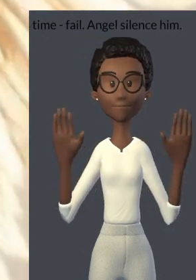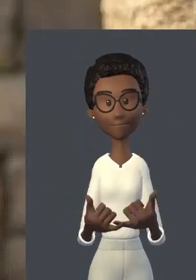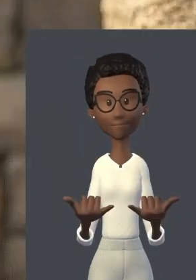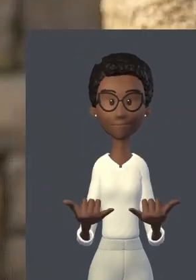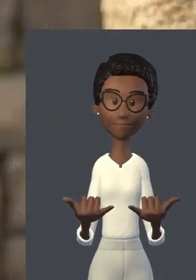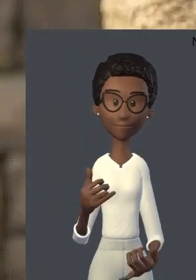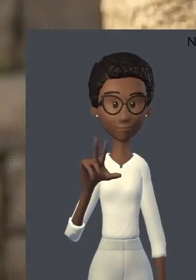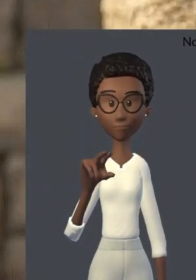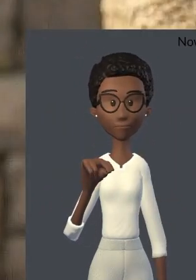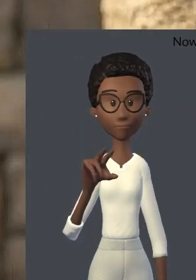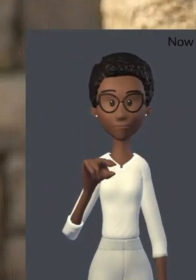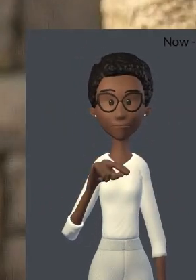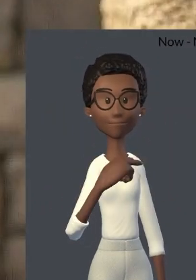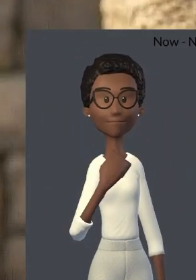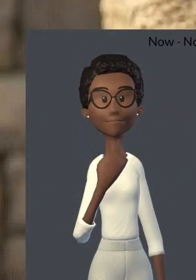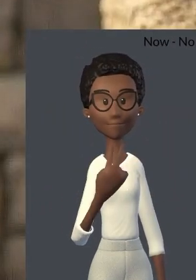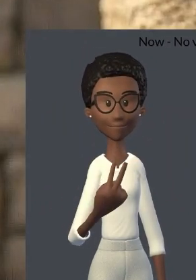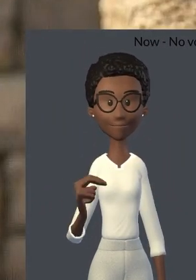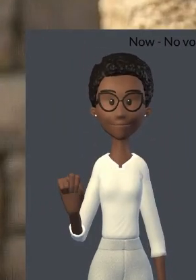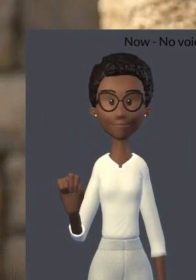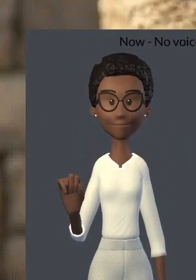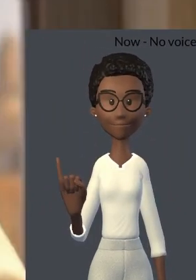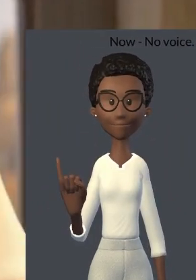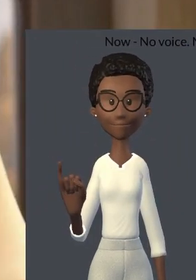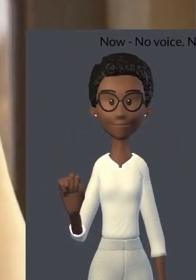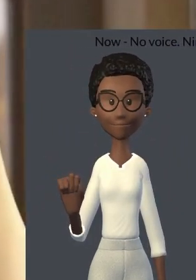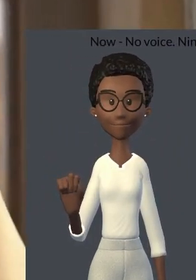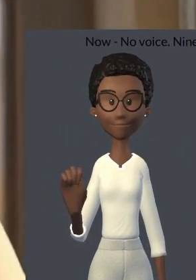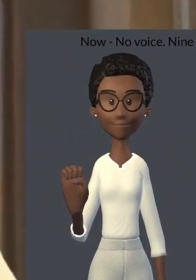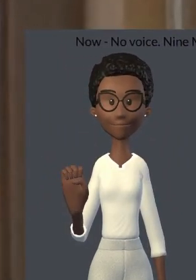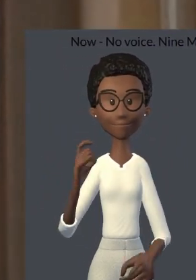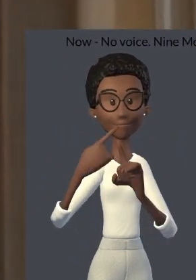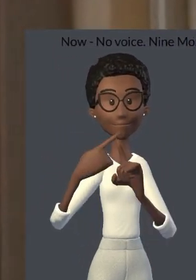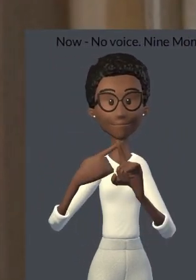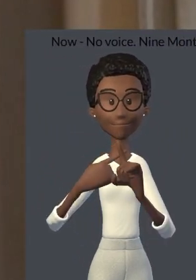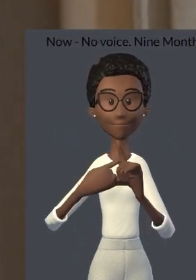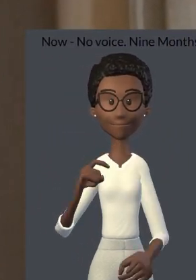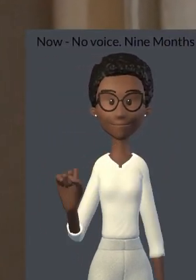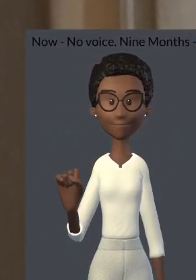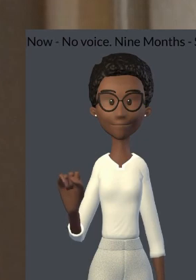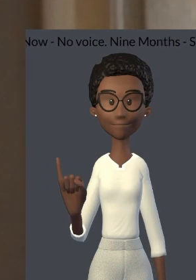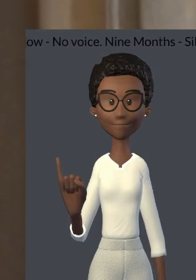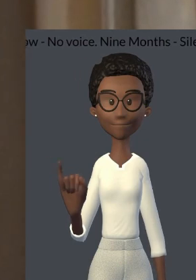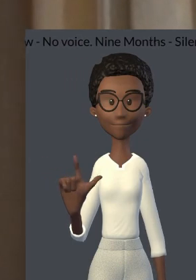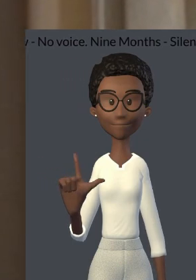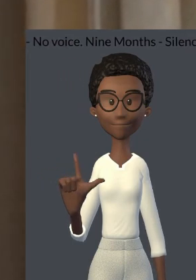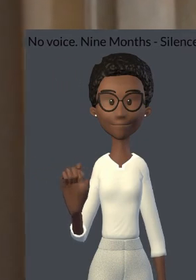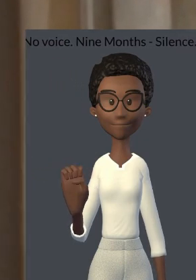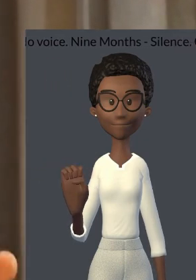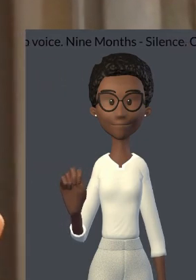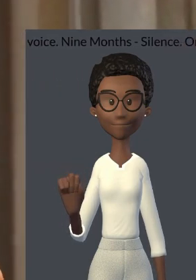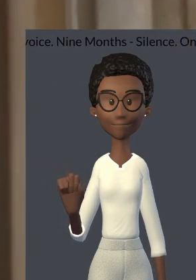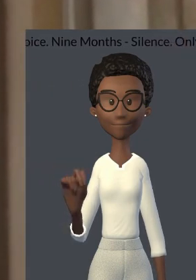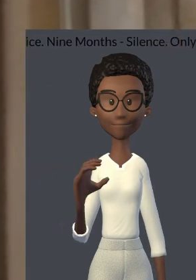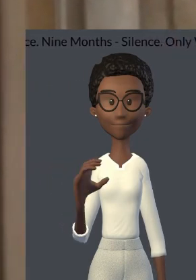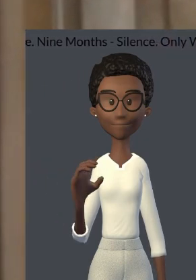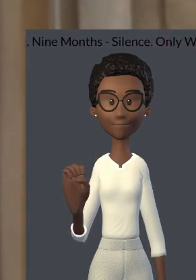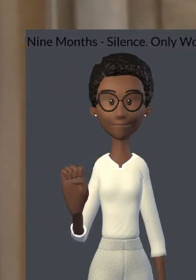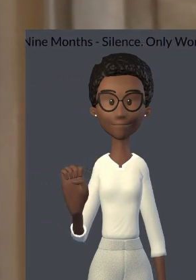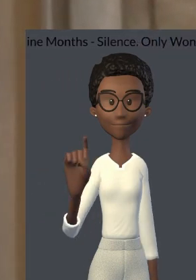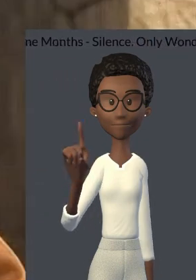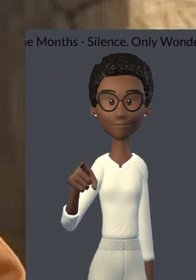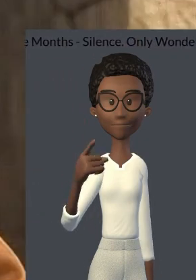just wonder. And Elizabeth, she received her promise through a husband who returned home